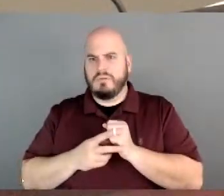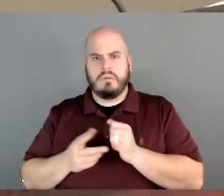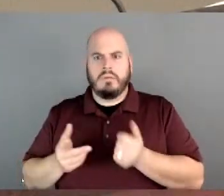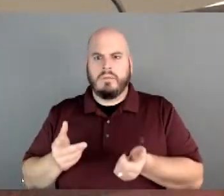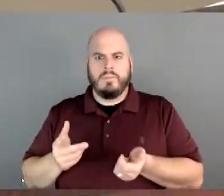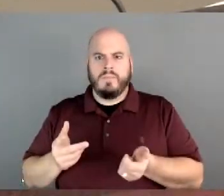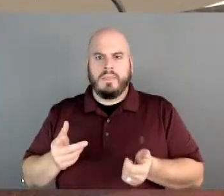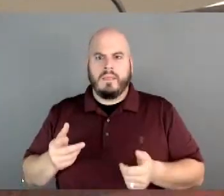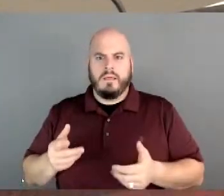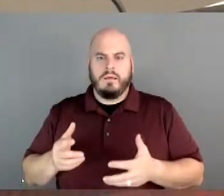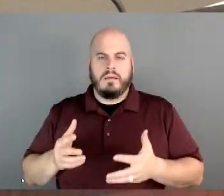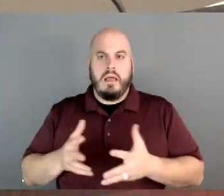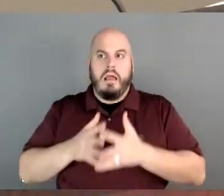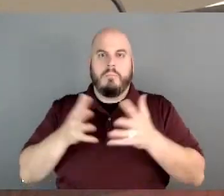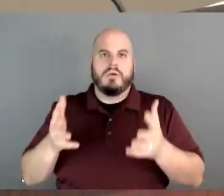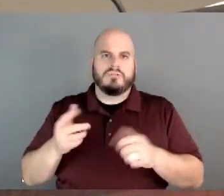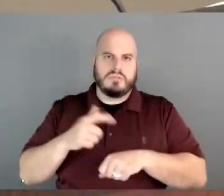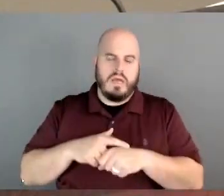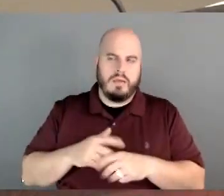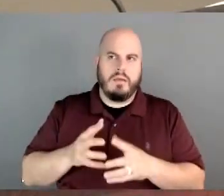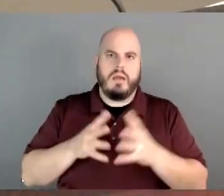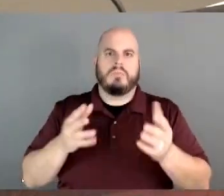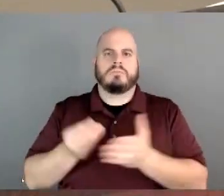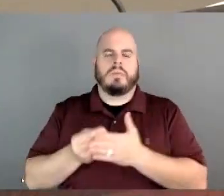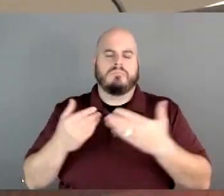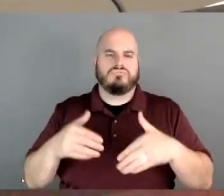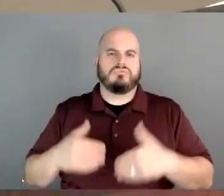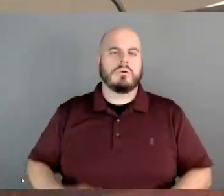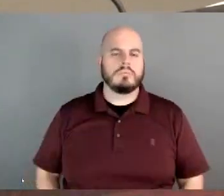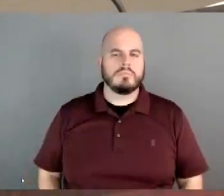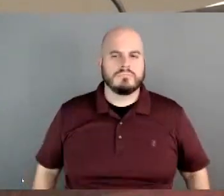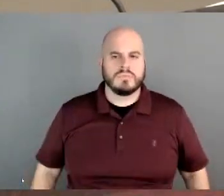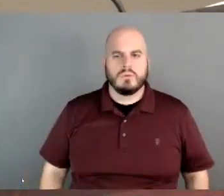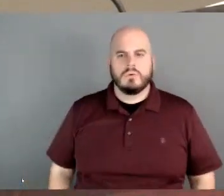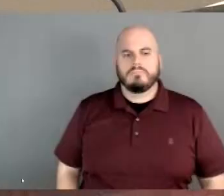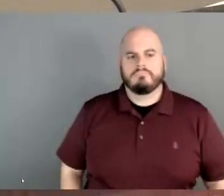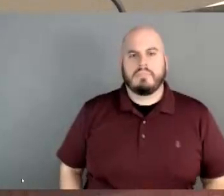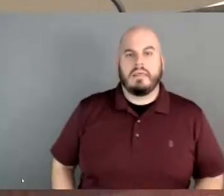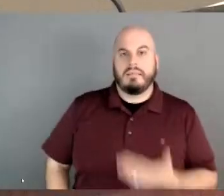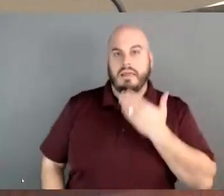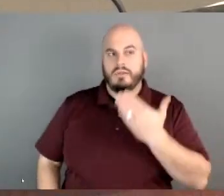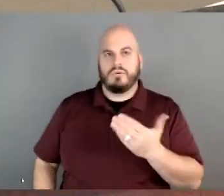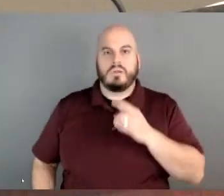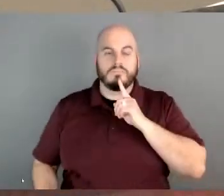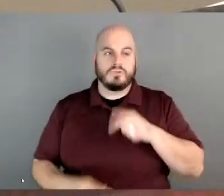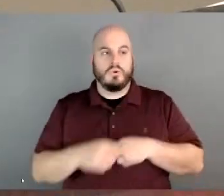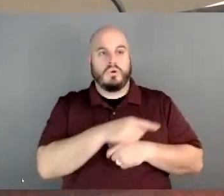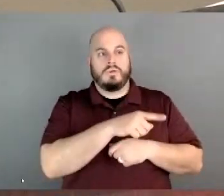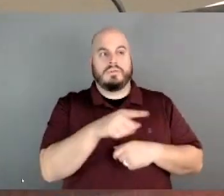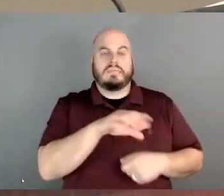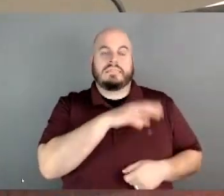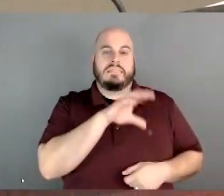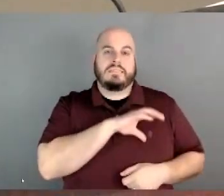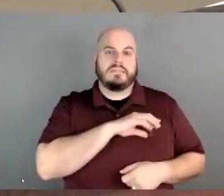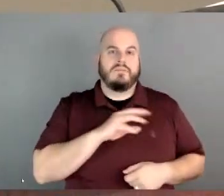point, so much time and money. So thank you for that. I'm sure the taxpayers and ratepayers thank you for that. You and your